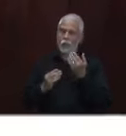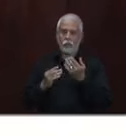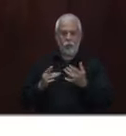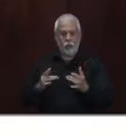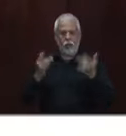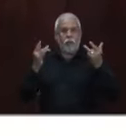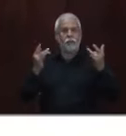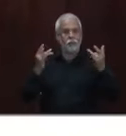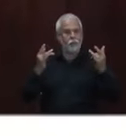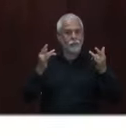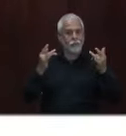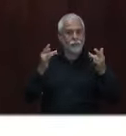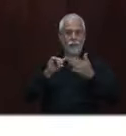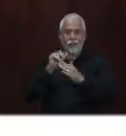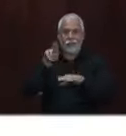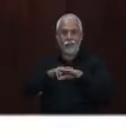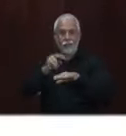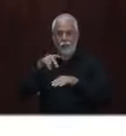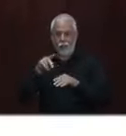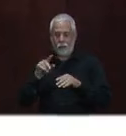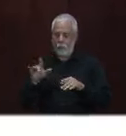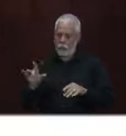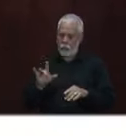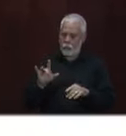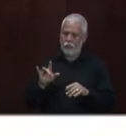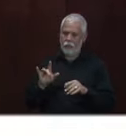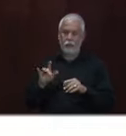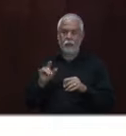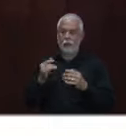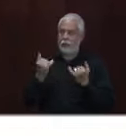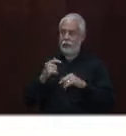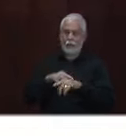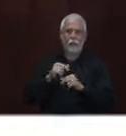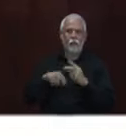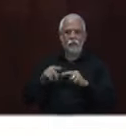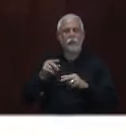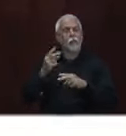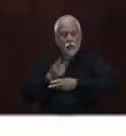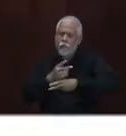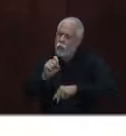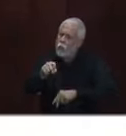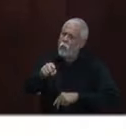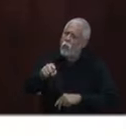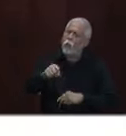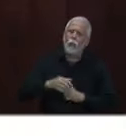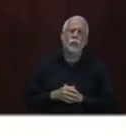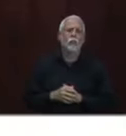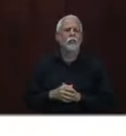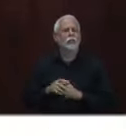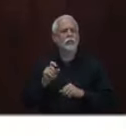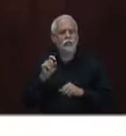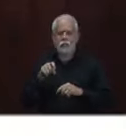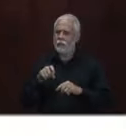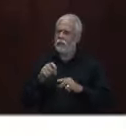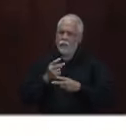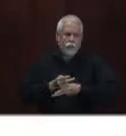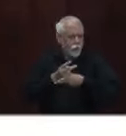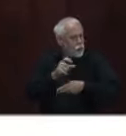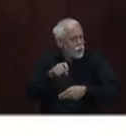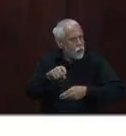spot in that national map. And I think during this time, people need to be very cautious. They need to be